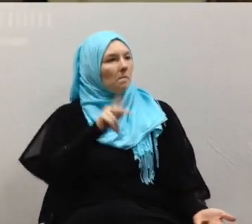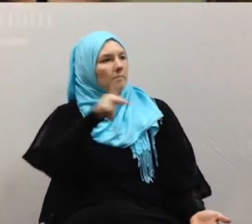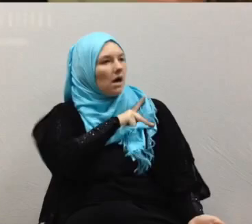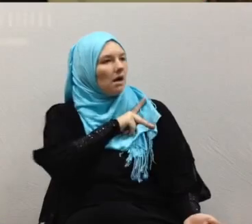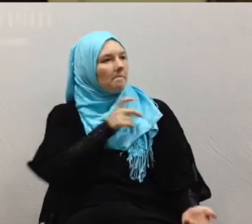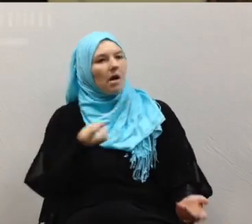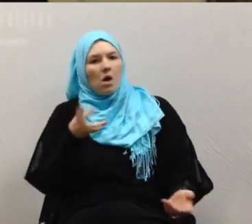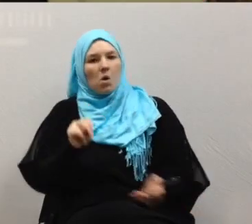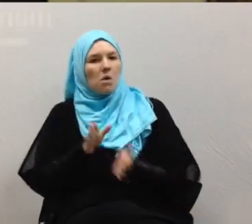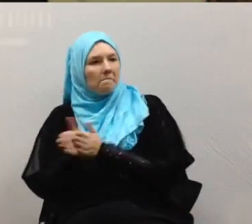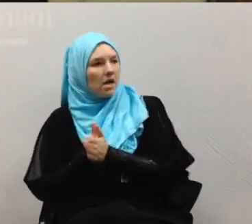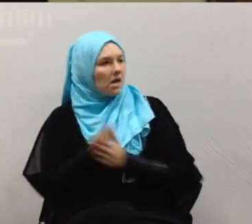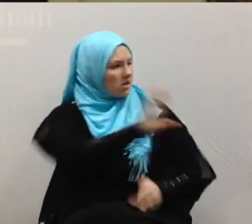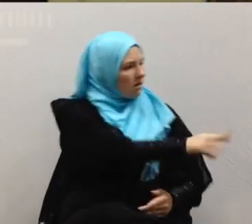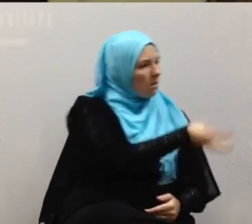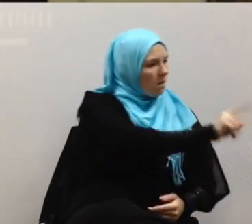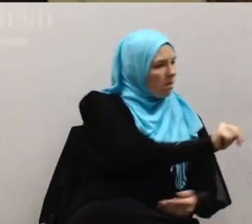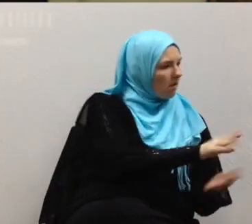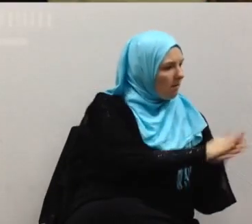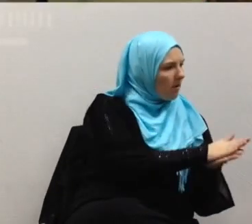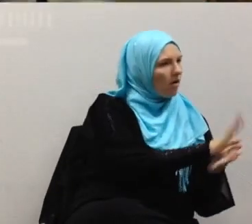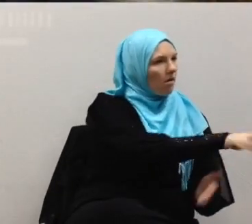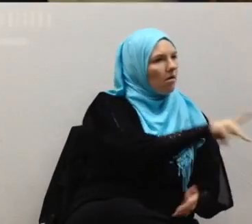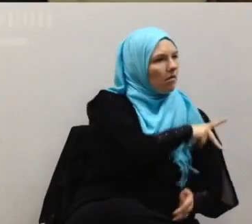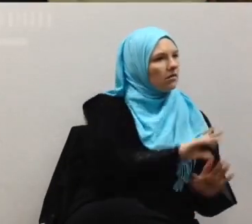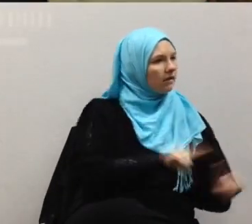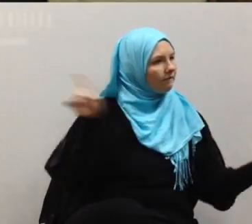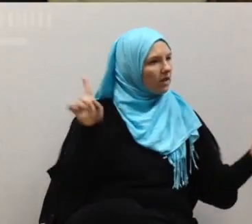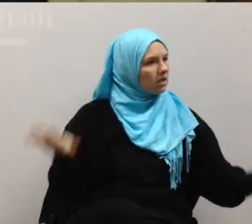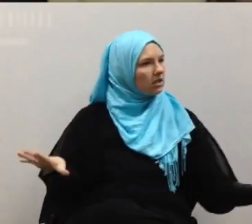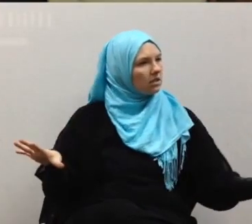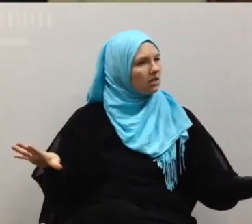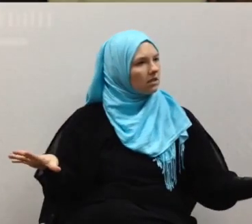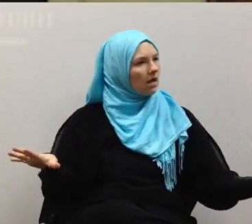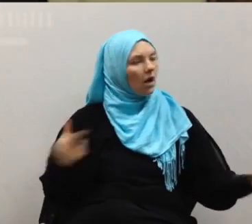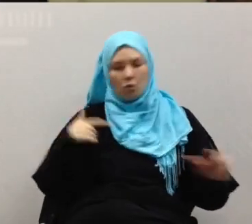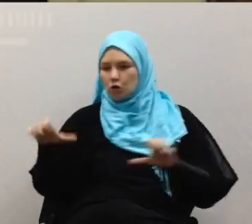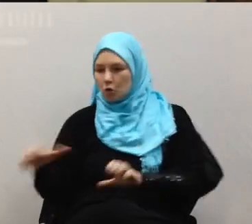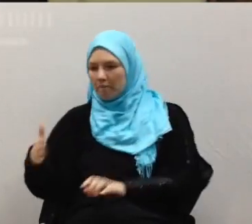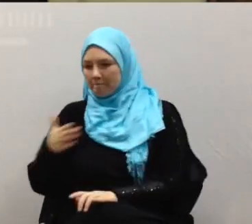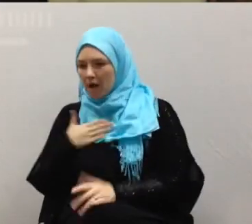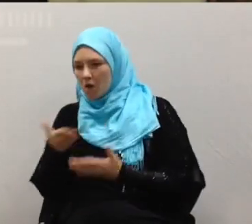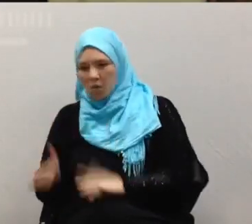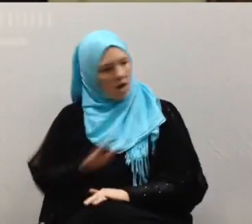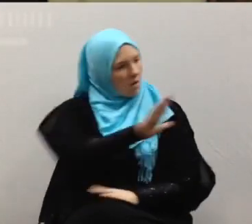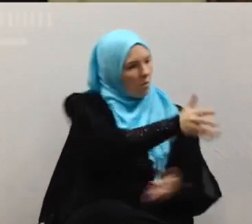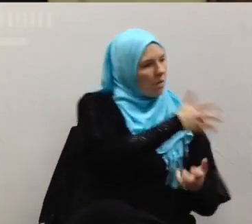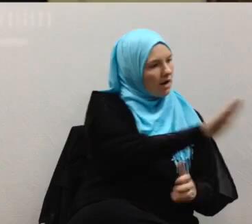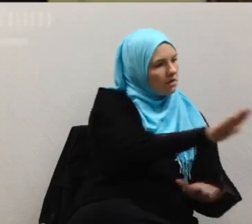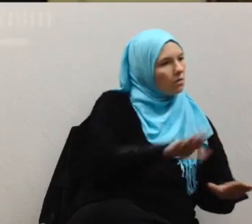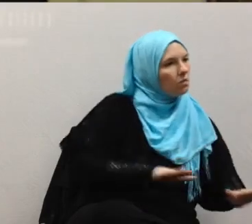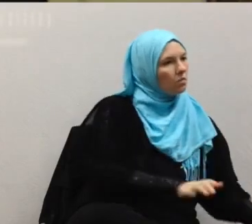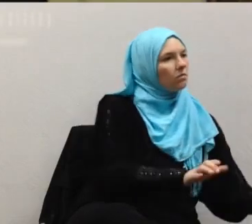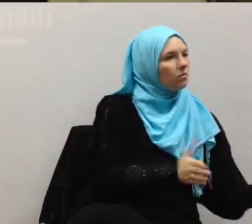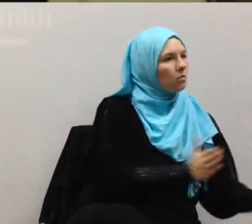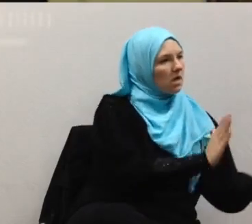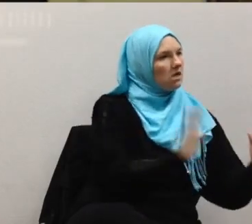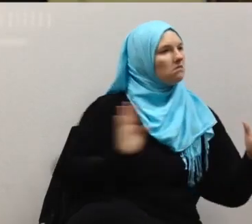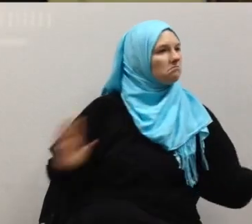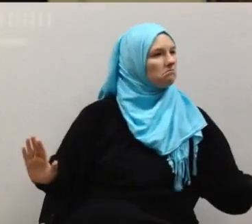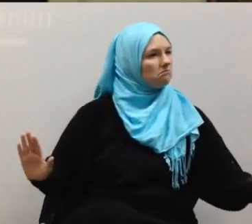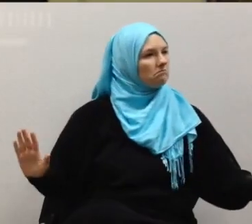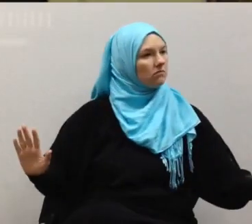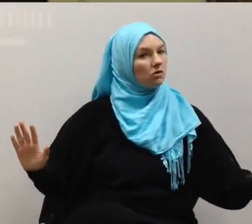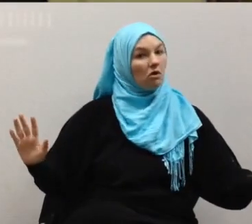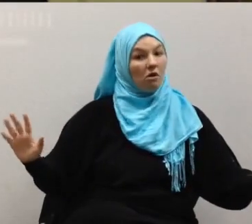inside motives, that make us want to get things done our way. So much so that we, some of us